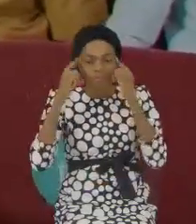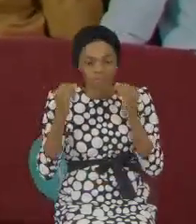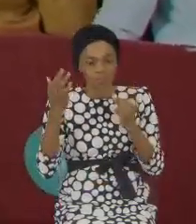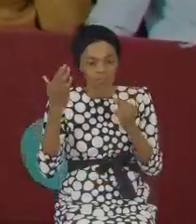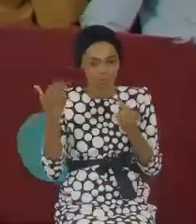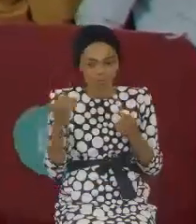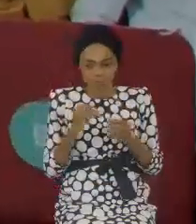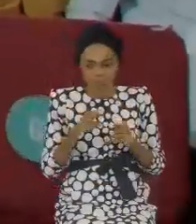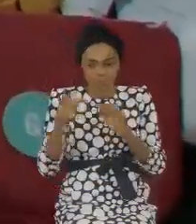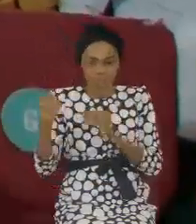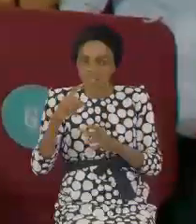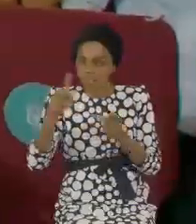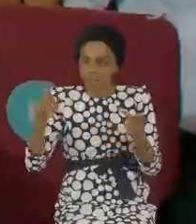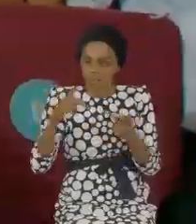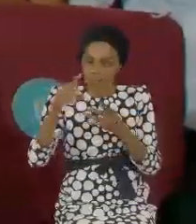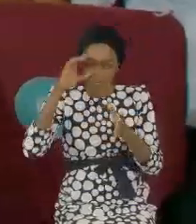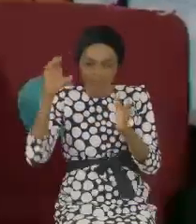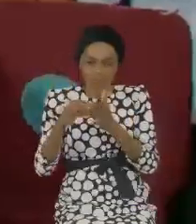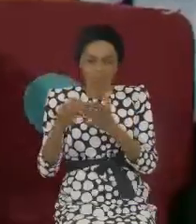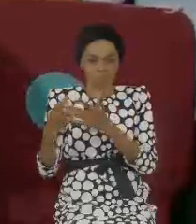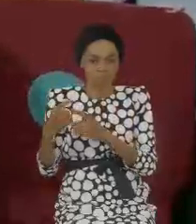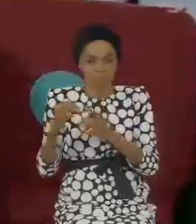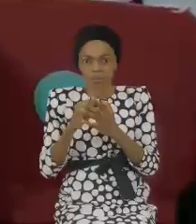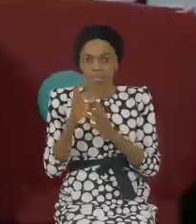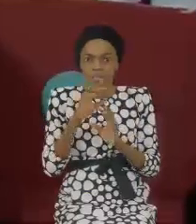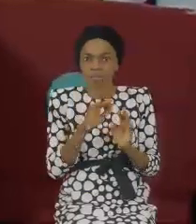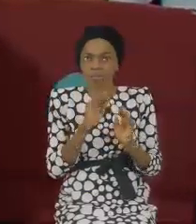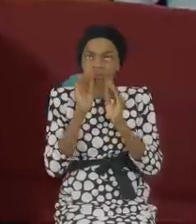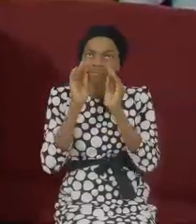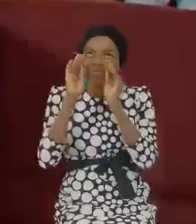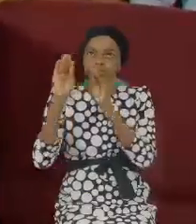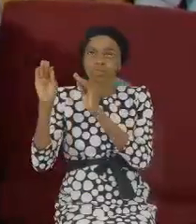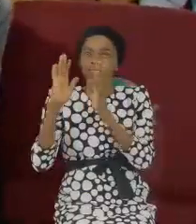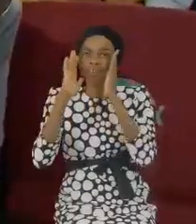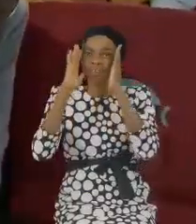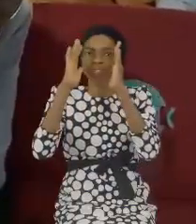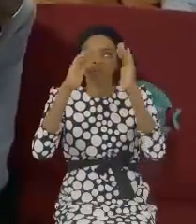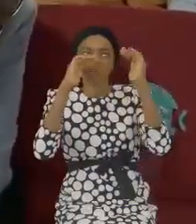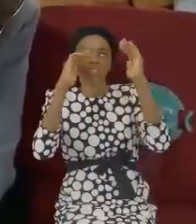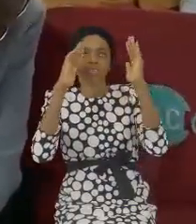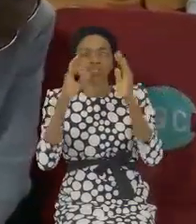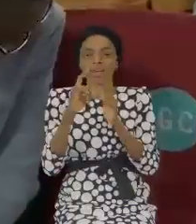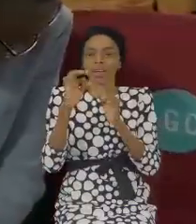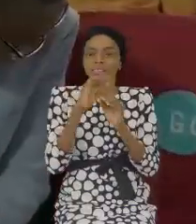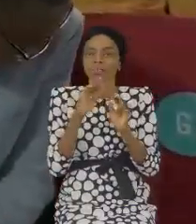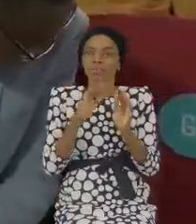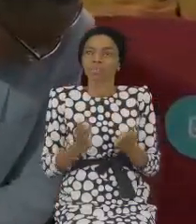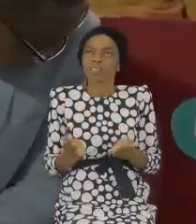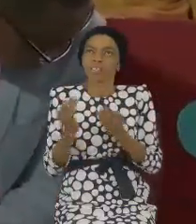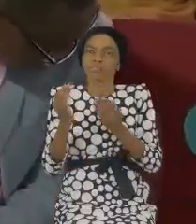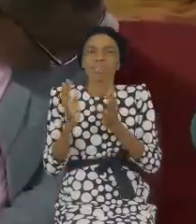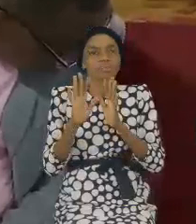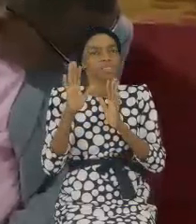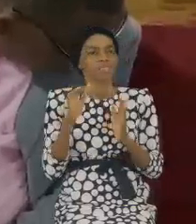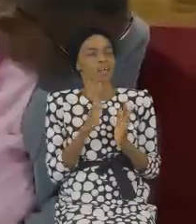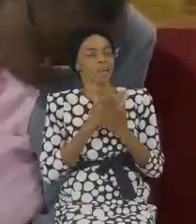perfect picture before them so that it lift up their expectation, it lift up their appreciation